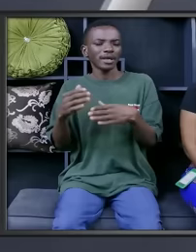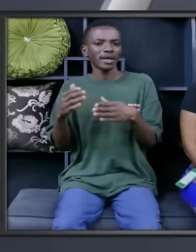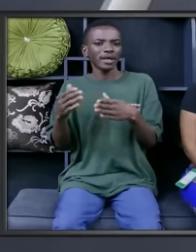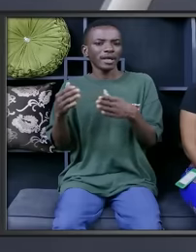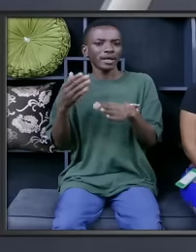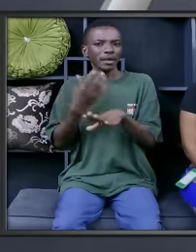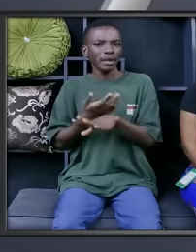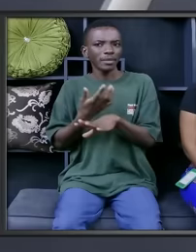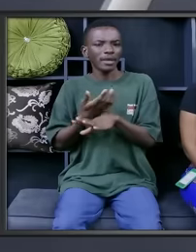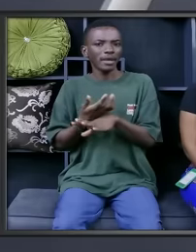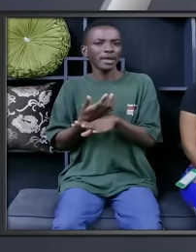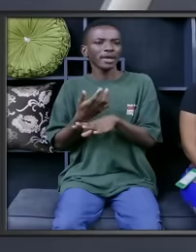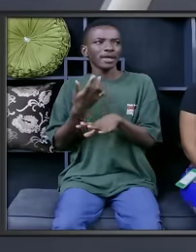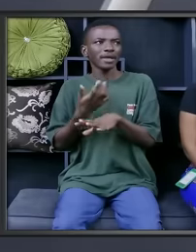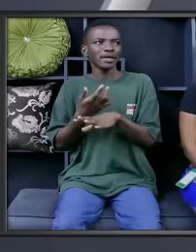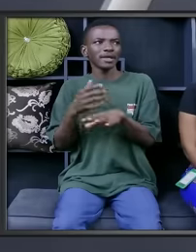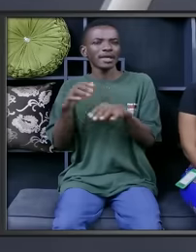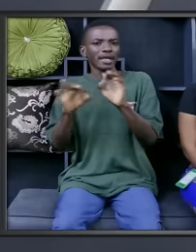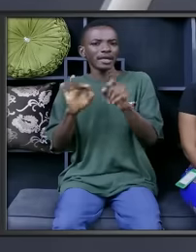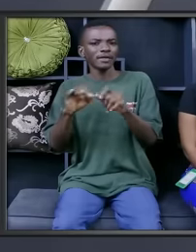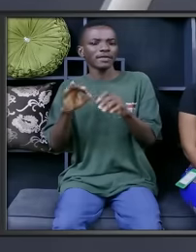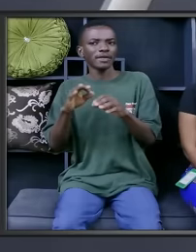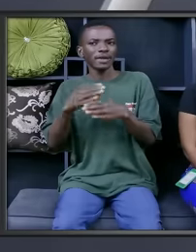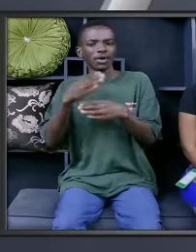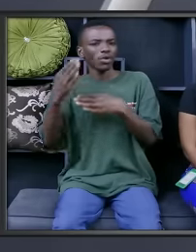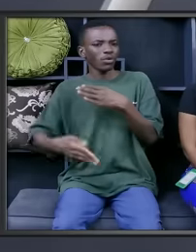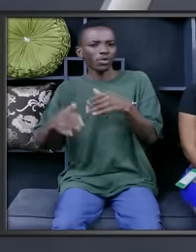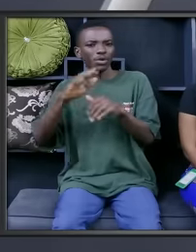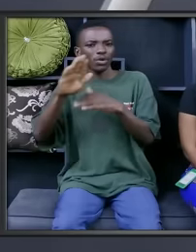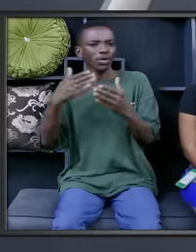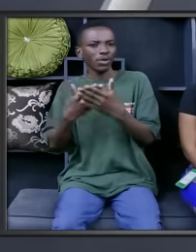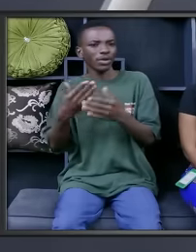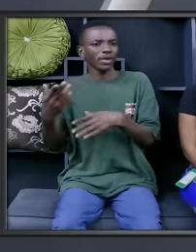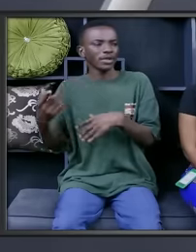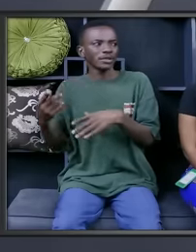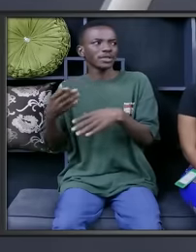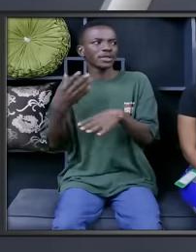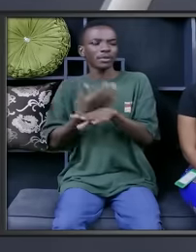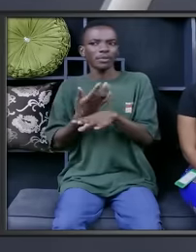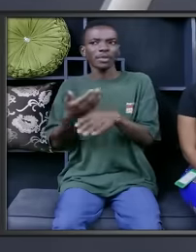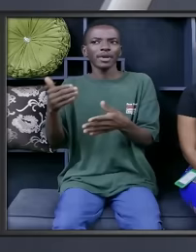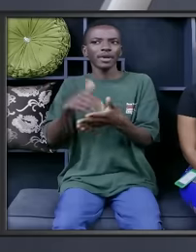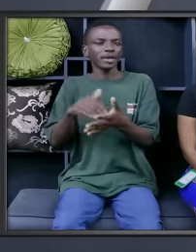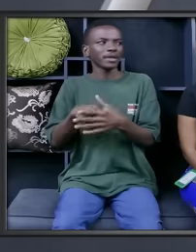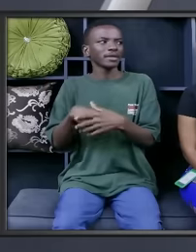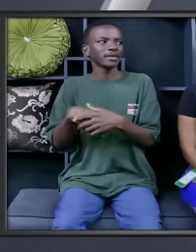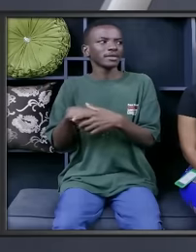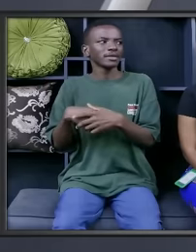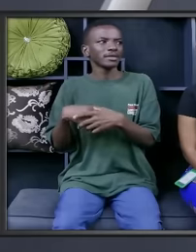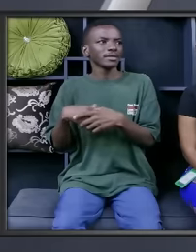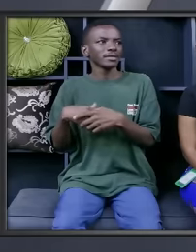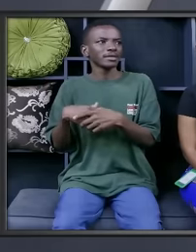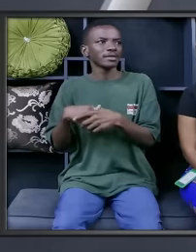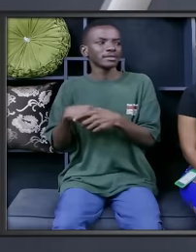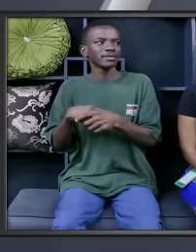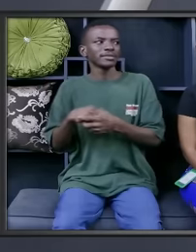he beg abi he no beg. If he conclude all these things he go come beg. Okay, hold on. But there. Before he beg, wait. He go